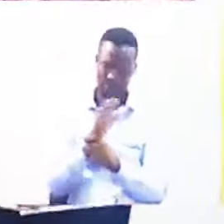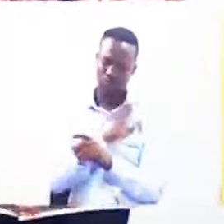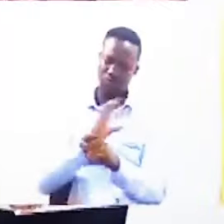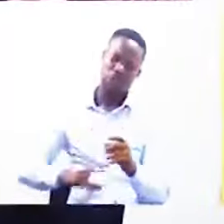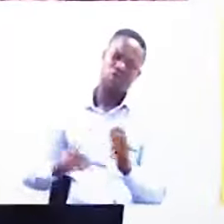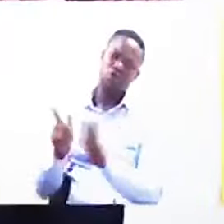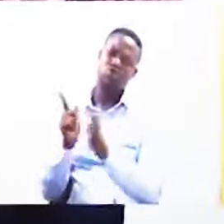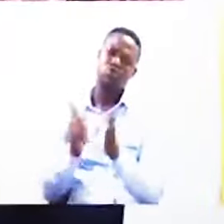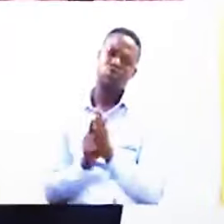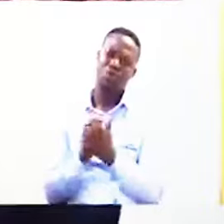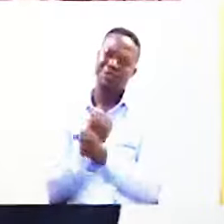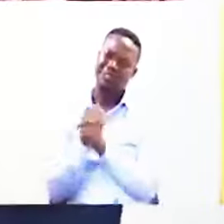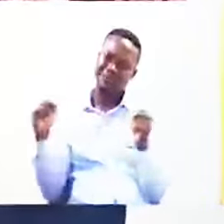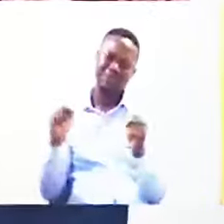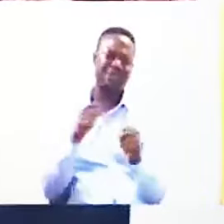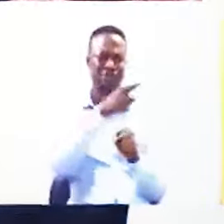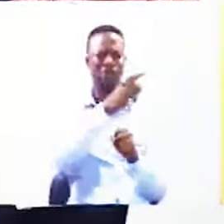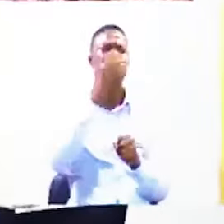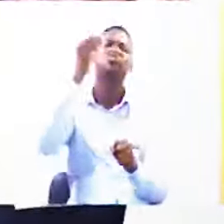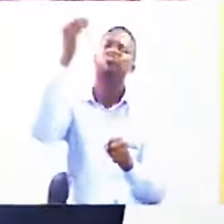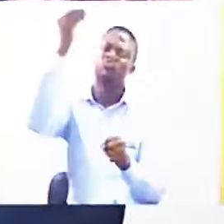experience. Acts